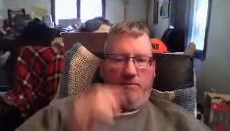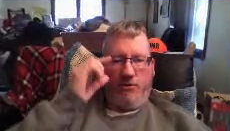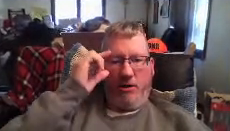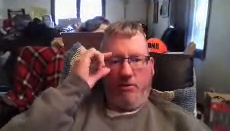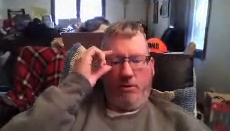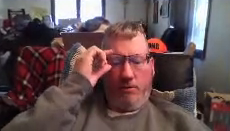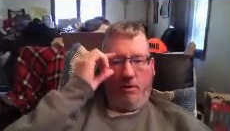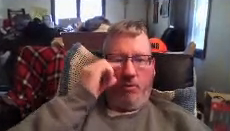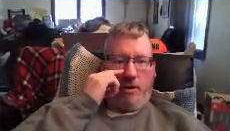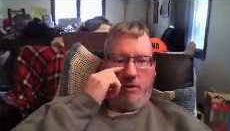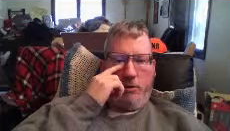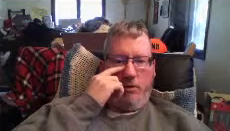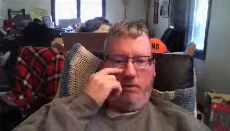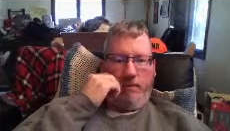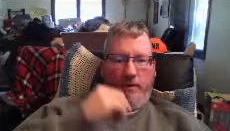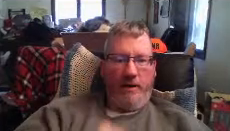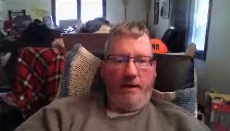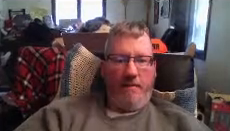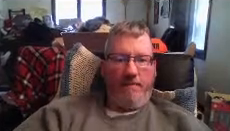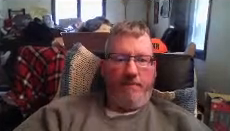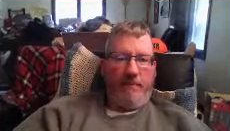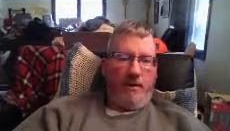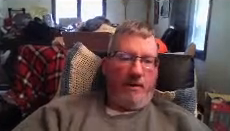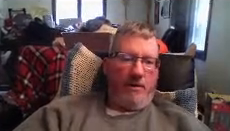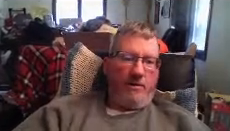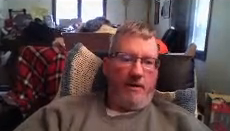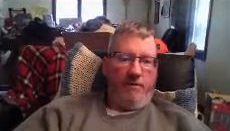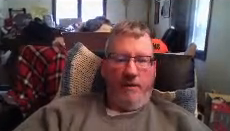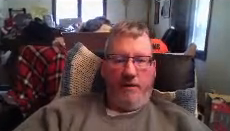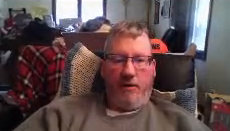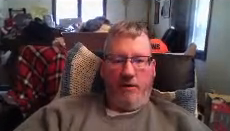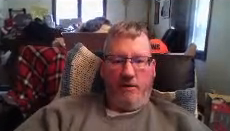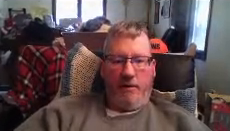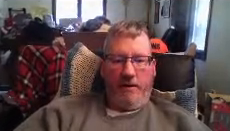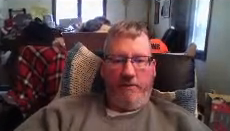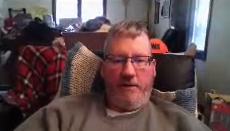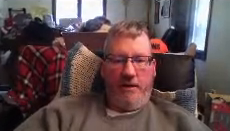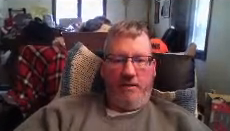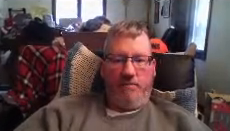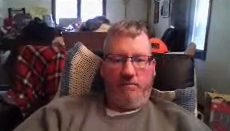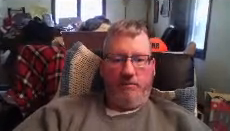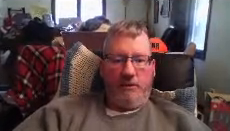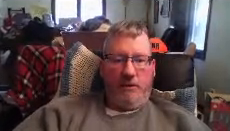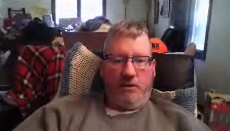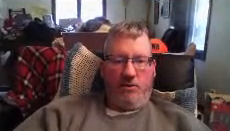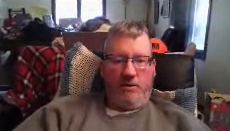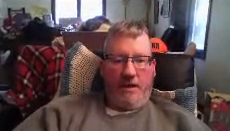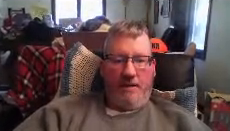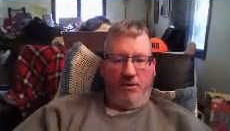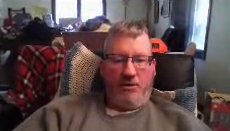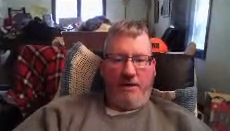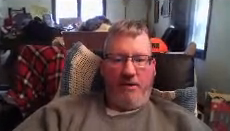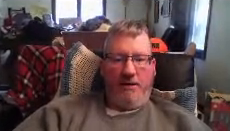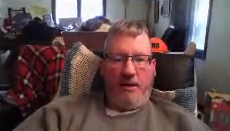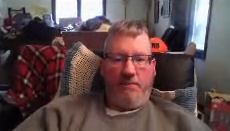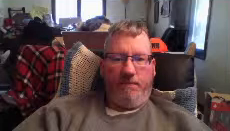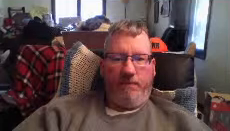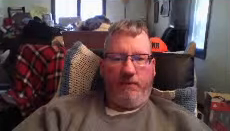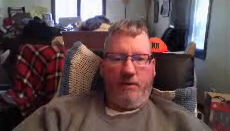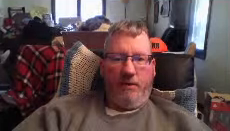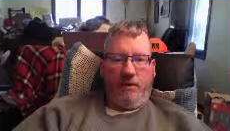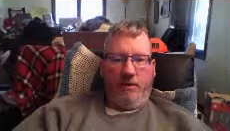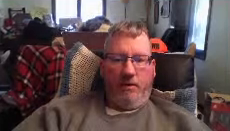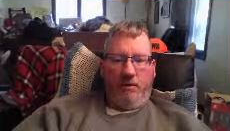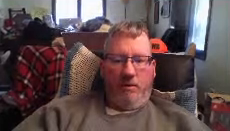closing time, generally around 1 or 2 a.m., instead of the current 11 a.m. closing time, which they have right now.